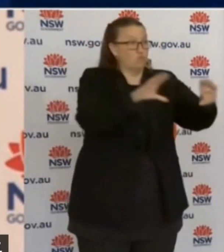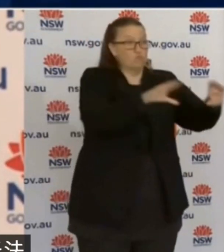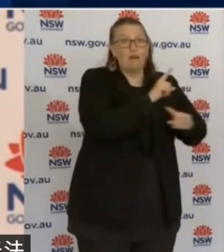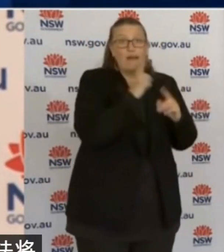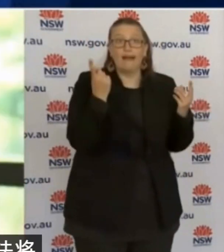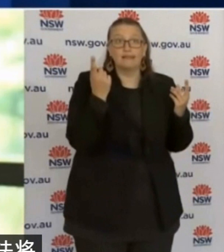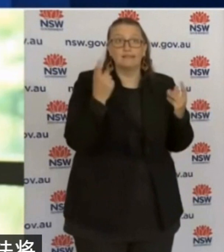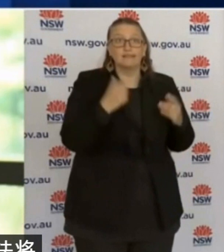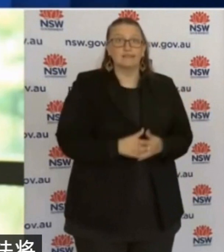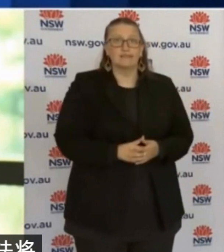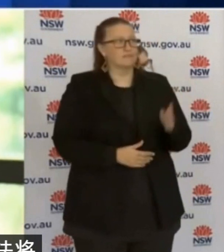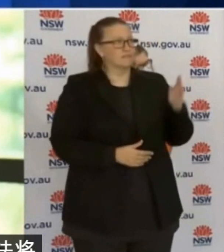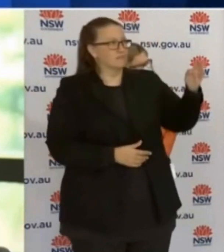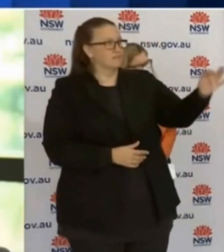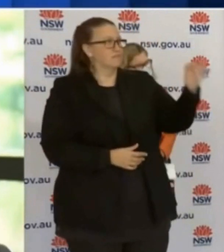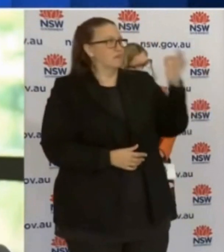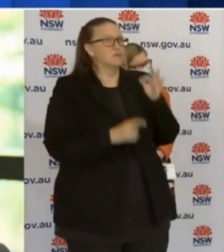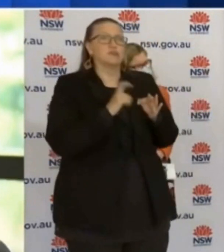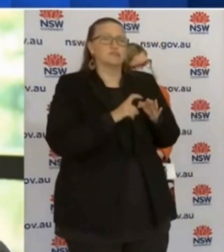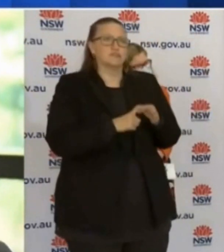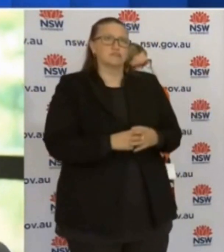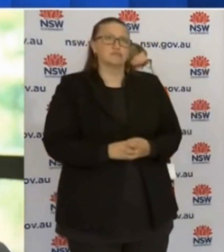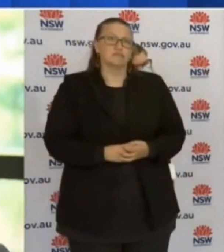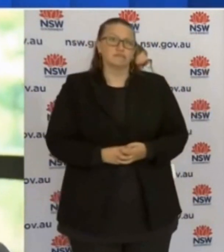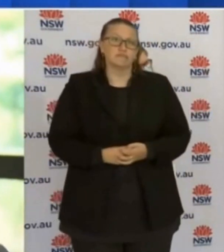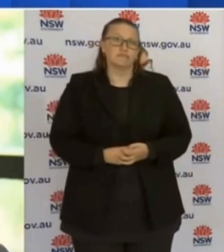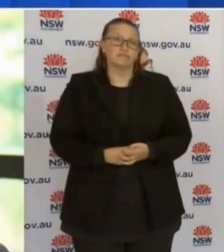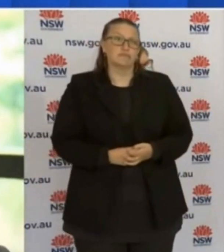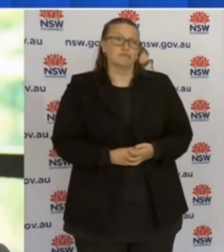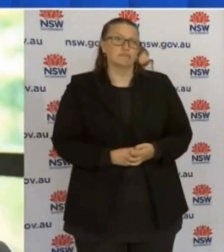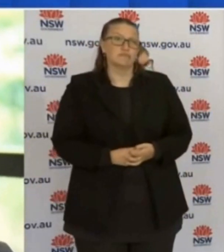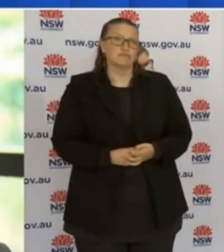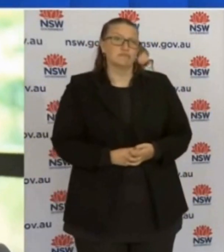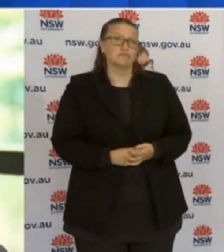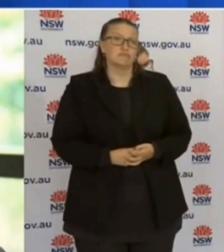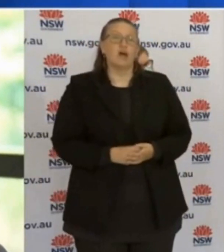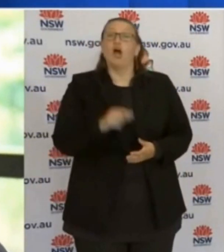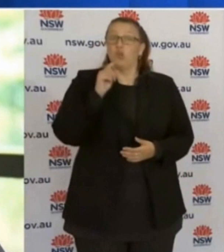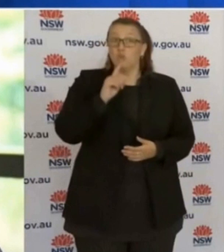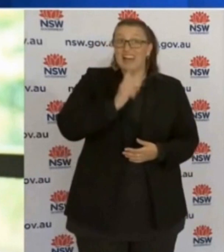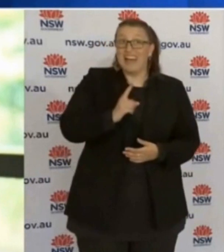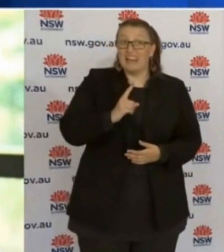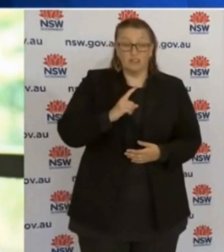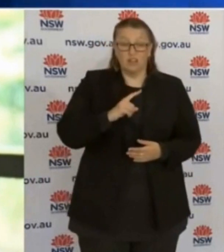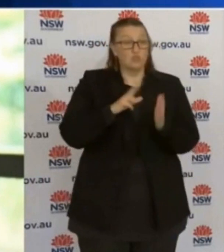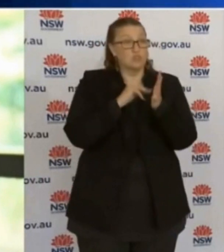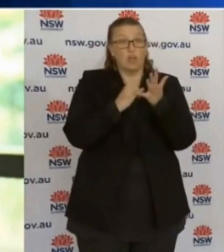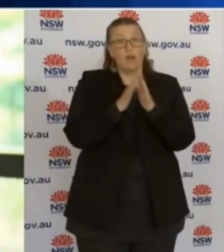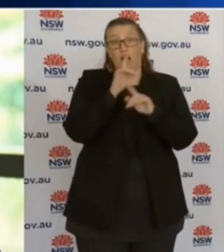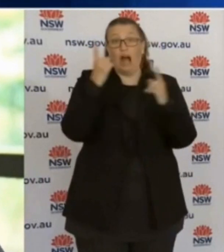Wales won't be able to get down to 0 cases of COVID infections in the community, and we are relying on